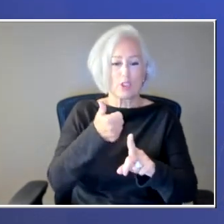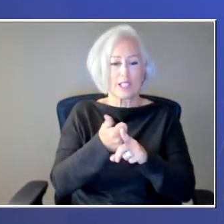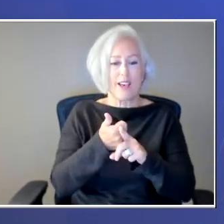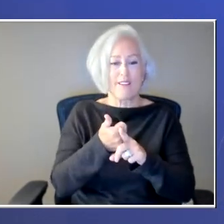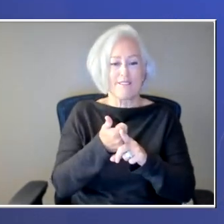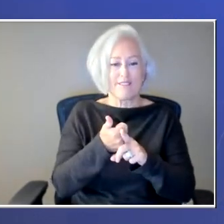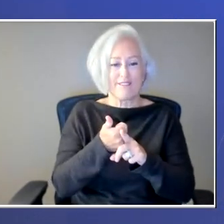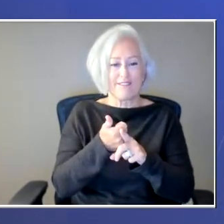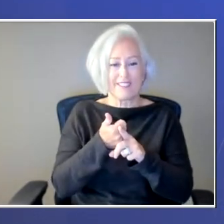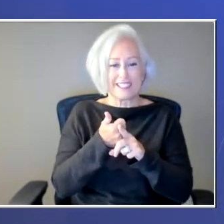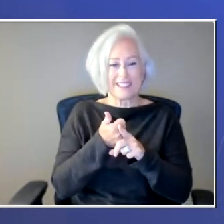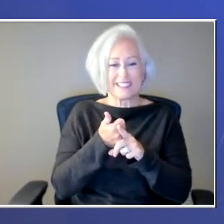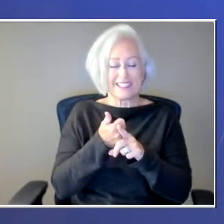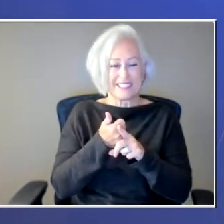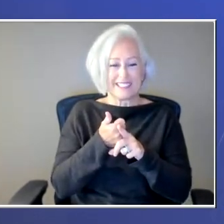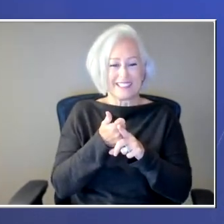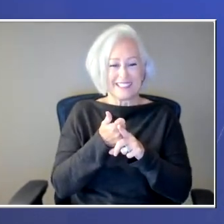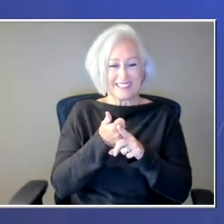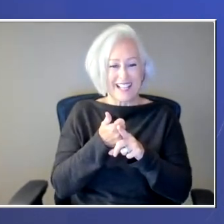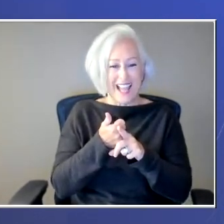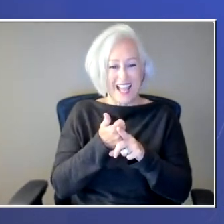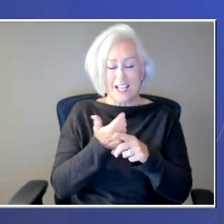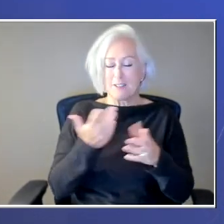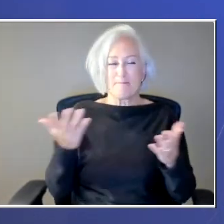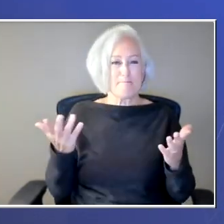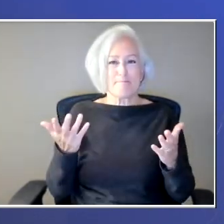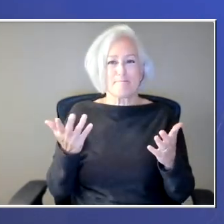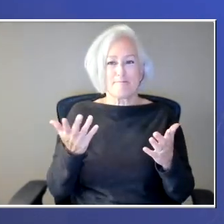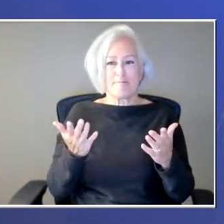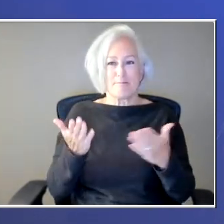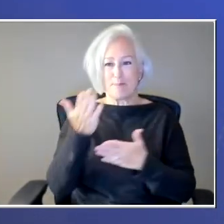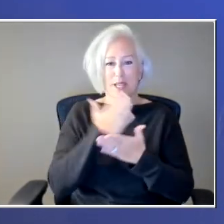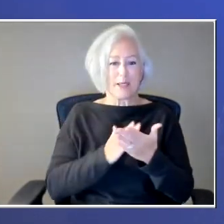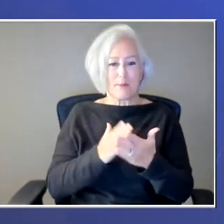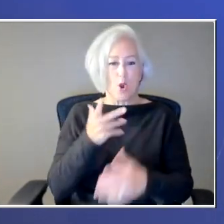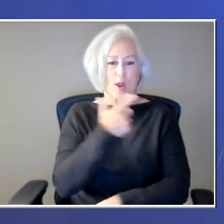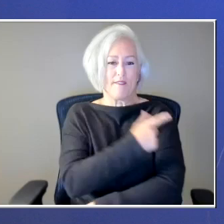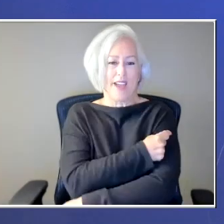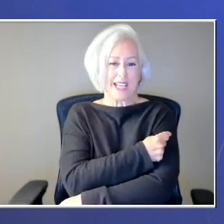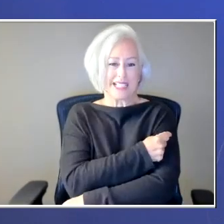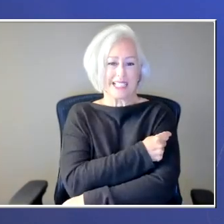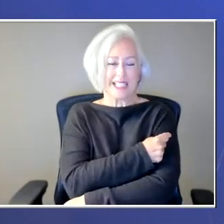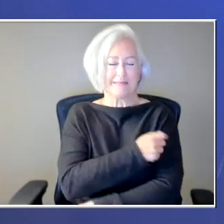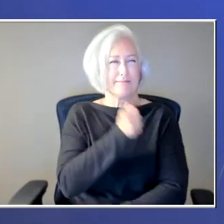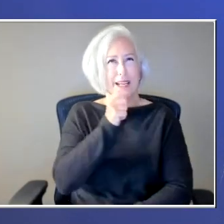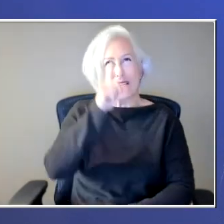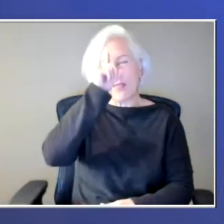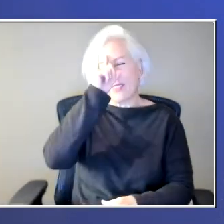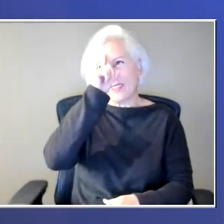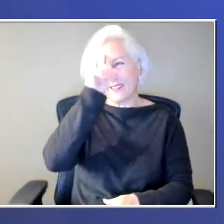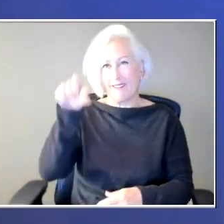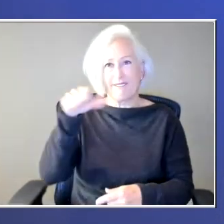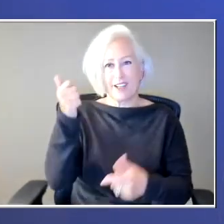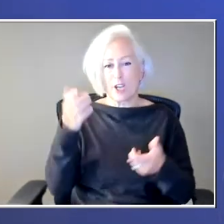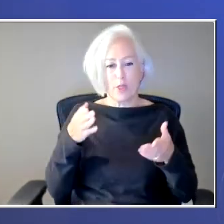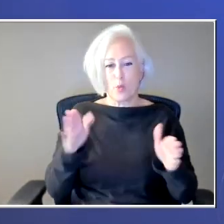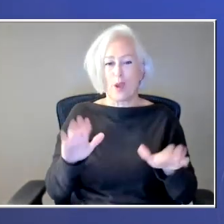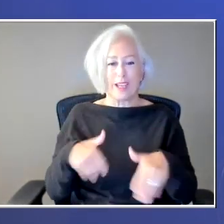And as far as being part of the vaccine, I couldn't think of any other way that I could help